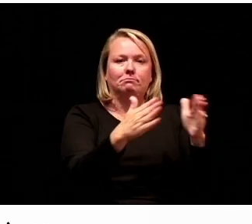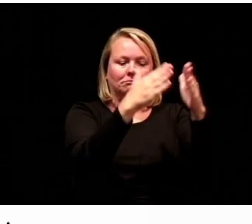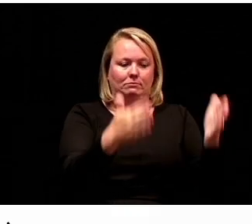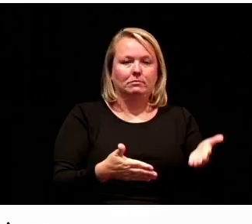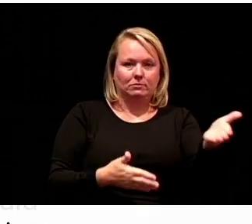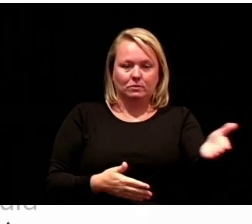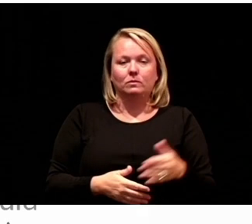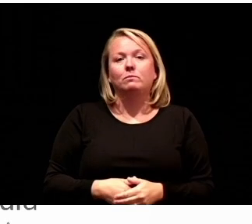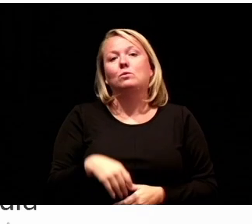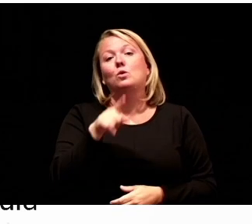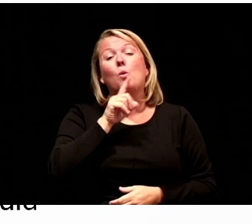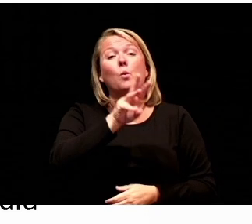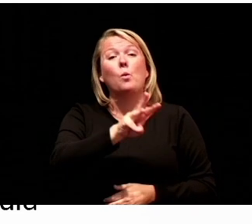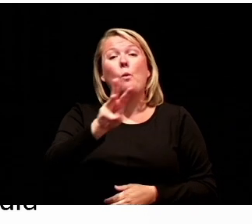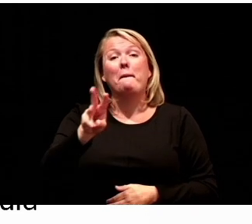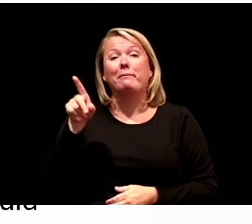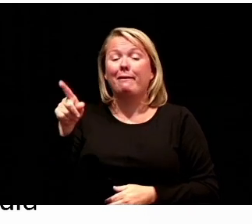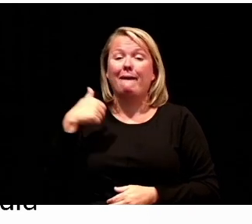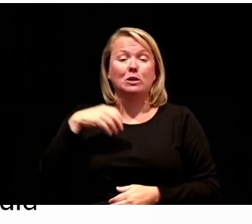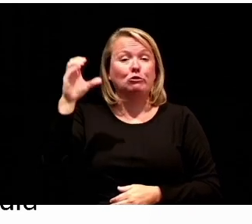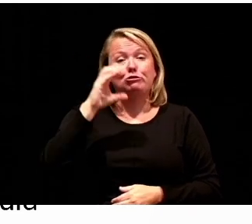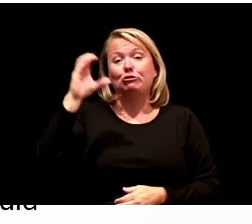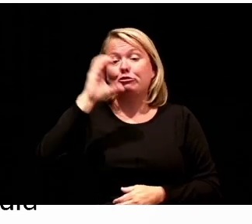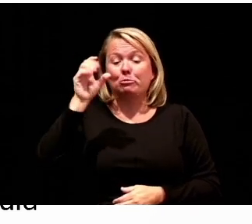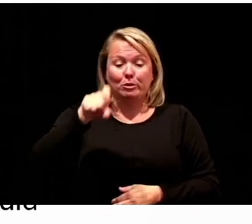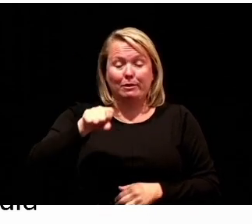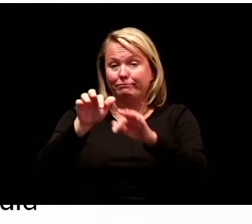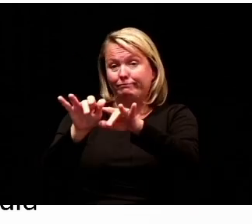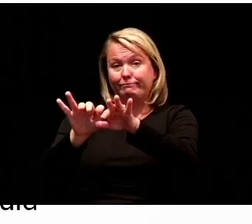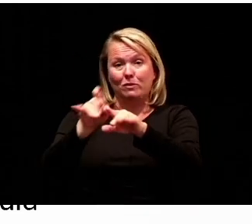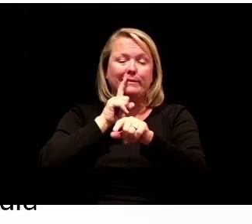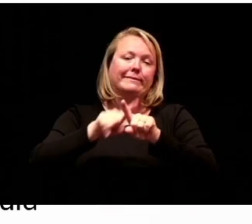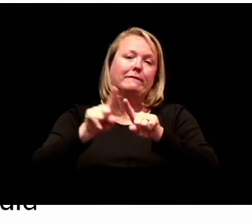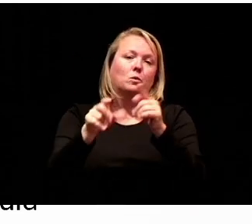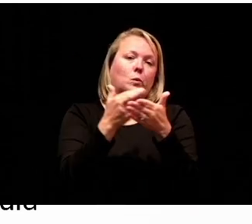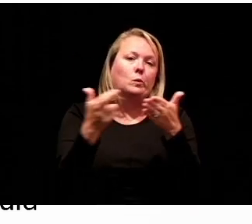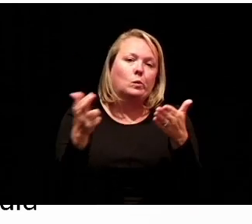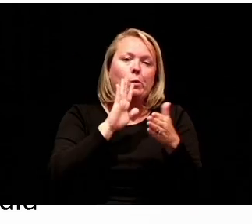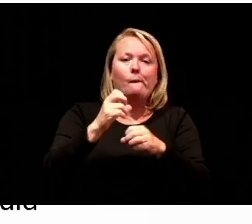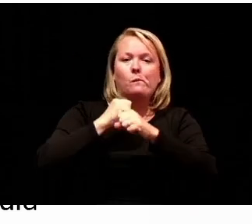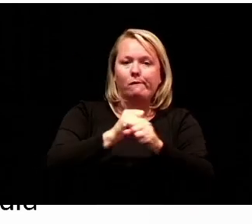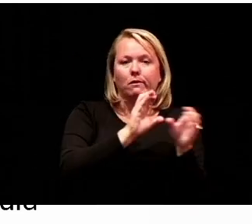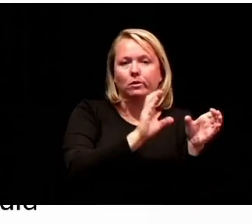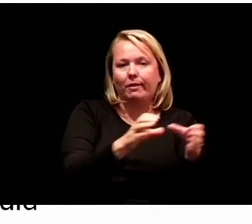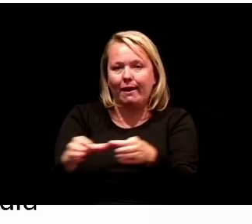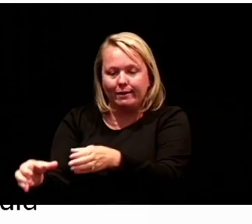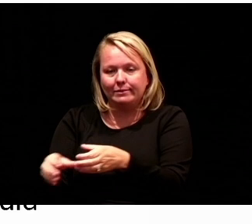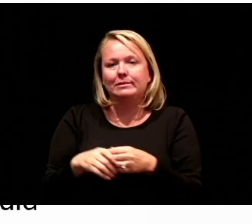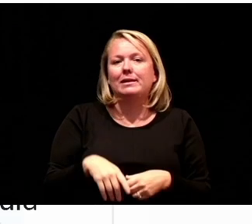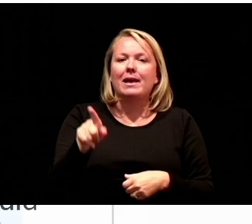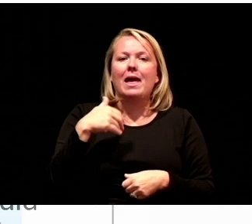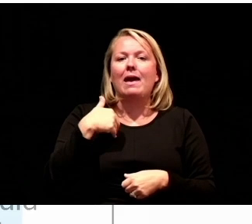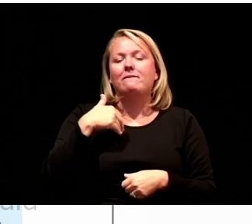bylaws, policies, and procedures that may impact families with children at a greater rate of families without children. If you're ever looking for tools,